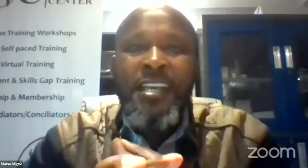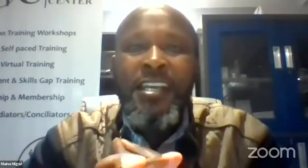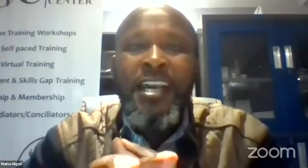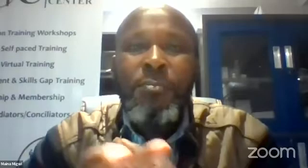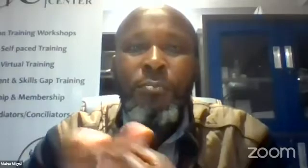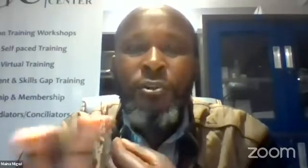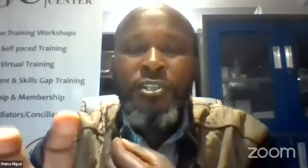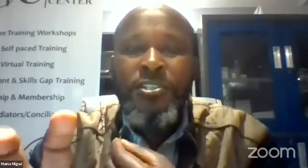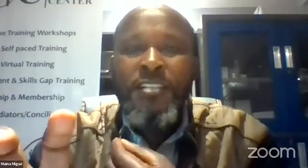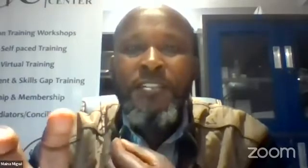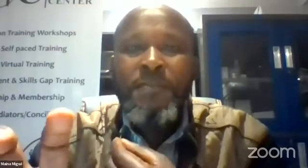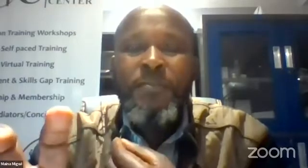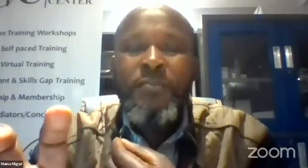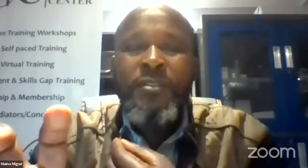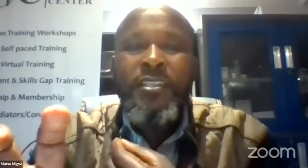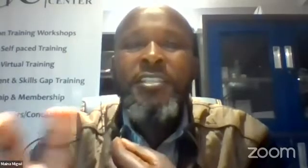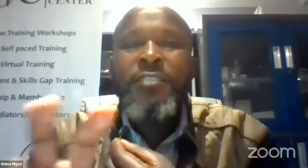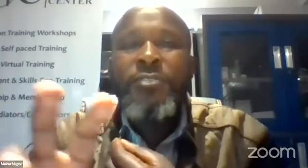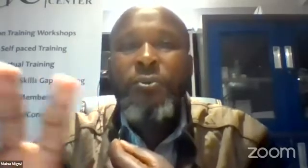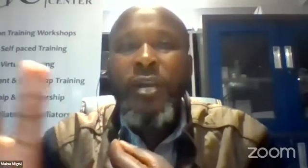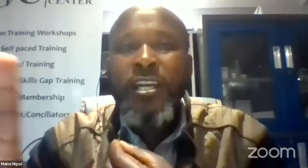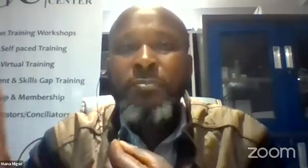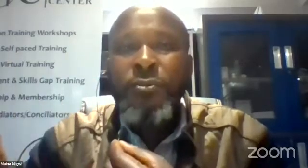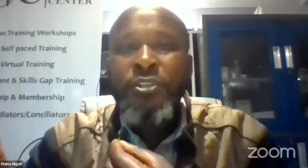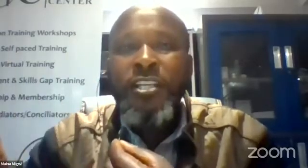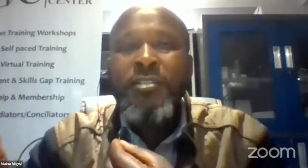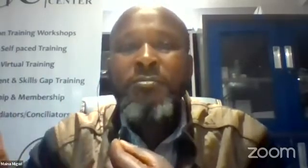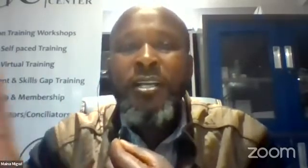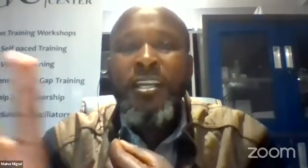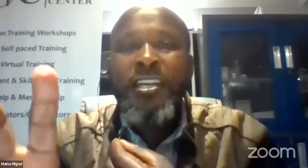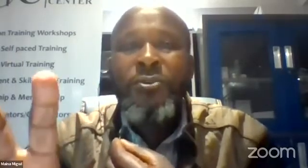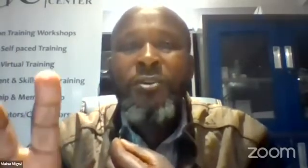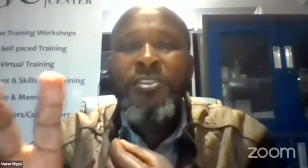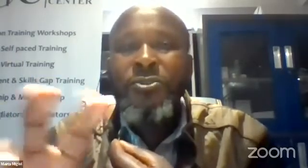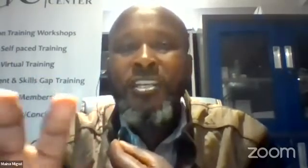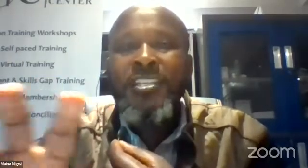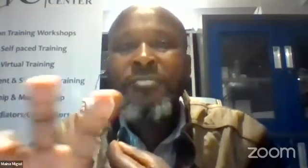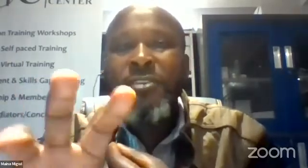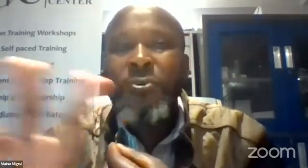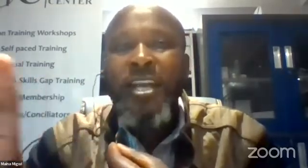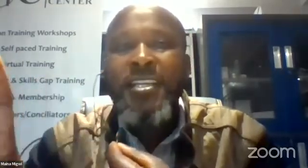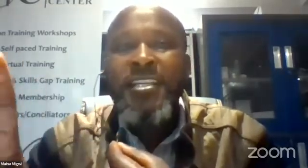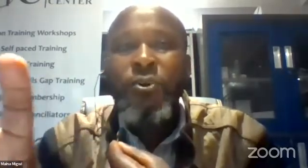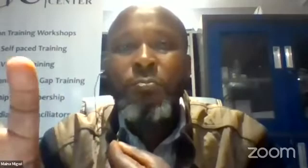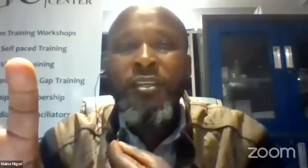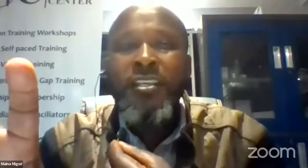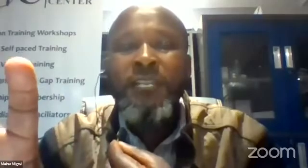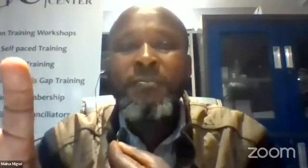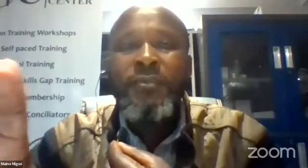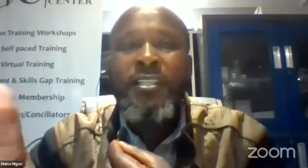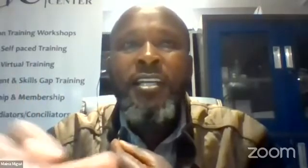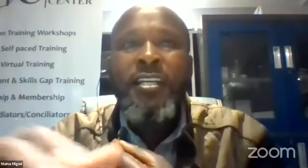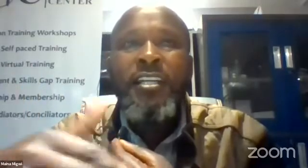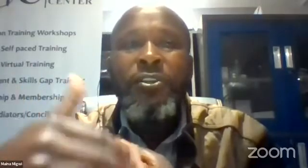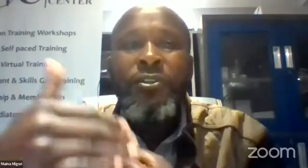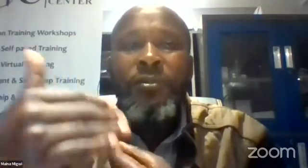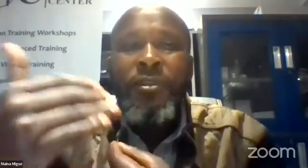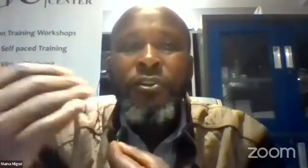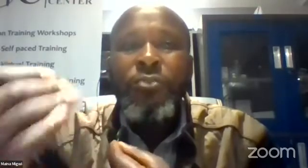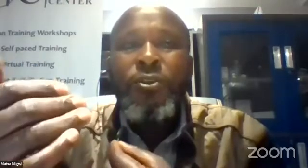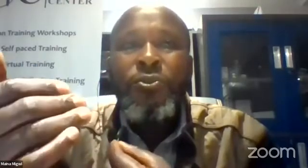various ADR processes. It's a very wide project, but again, it's a very wide topic,